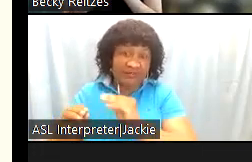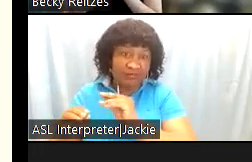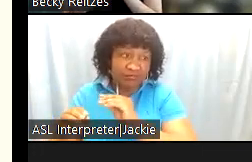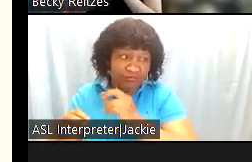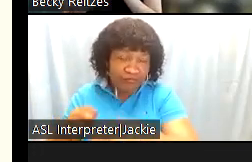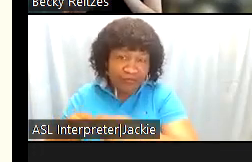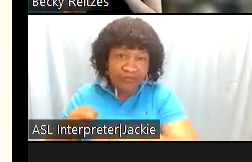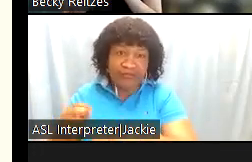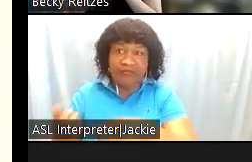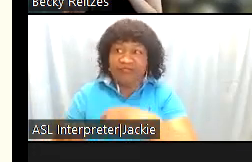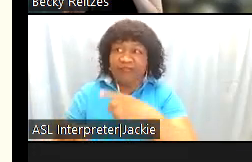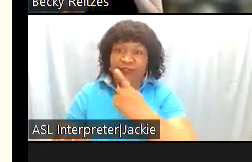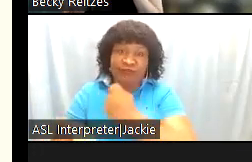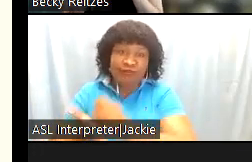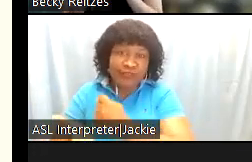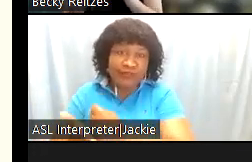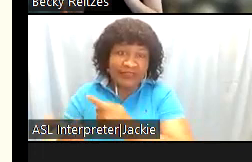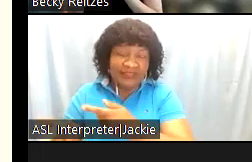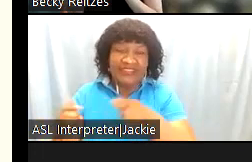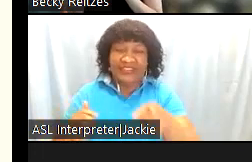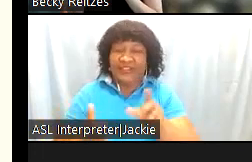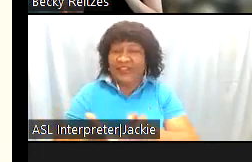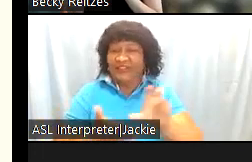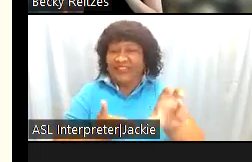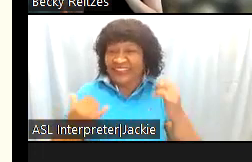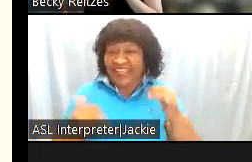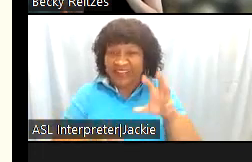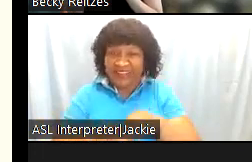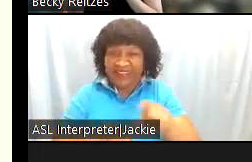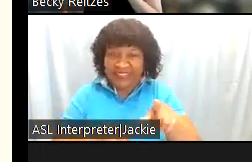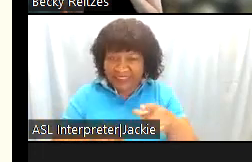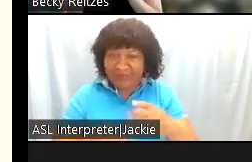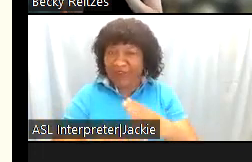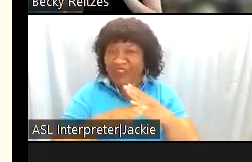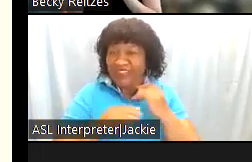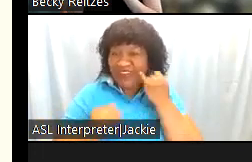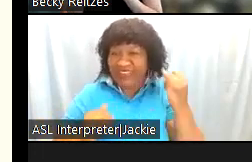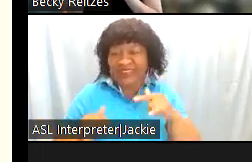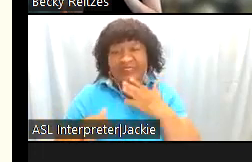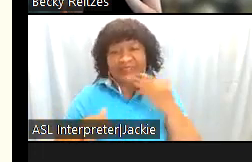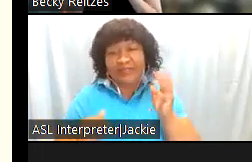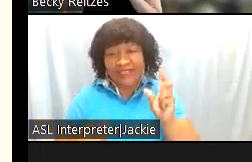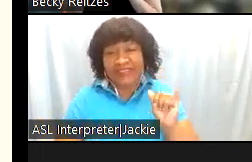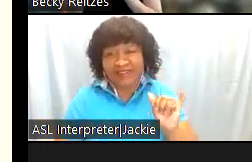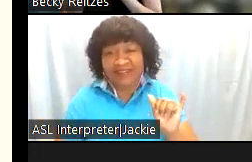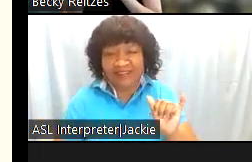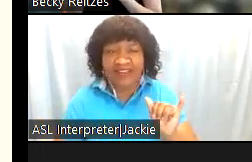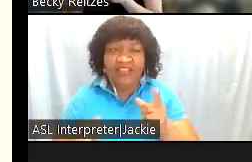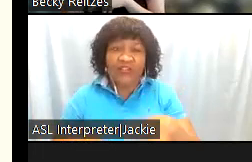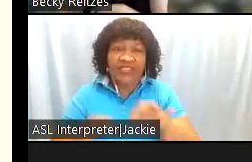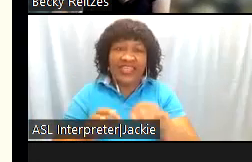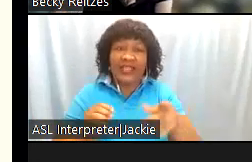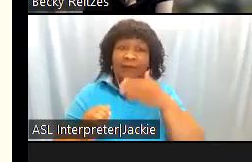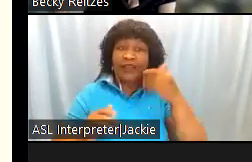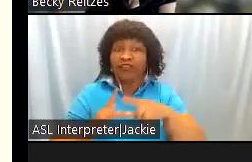investing in prevention, which this is really the ideal. So Best Starts for